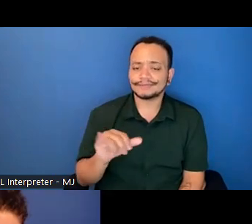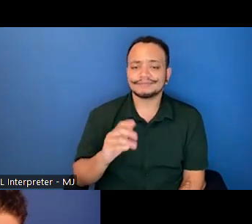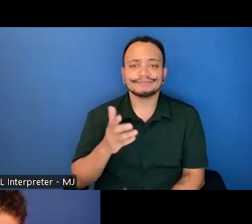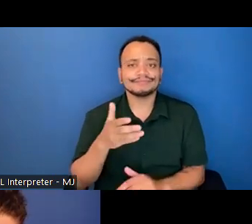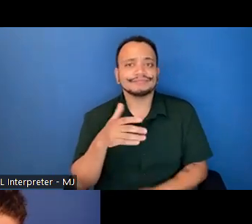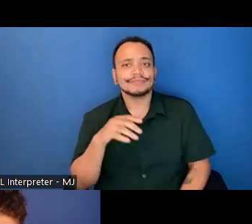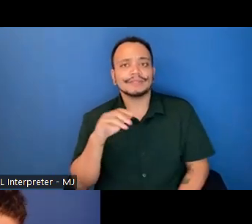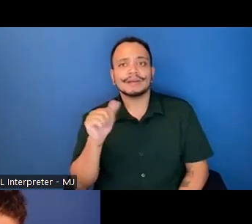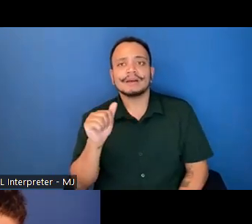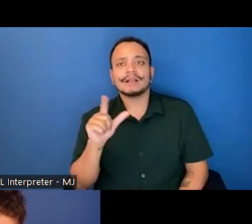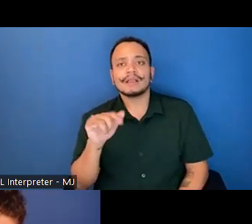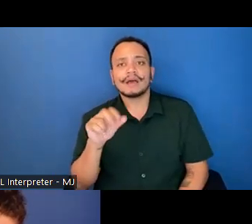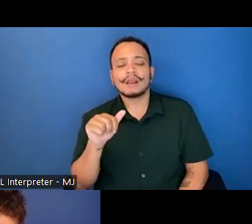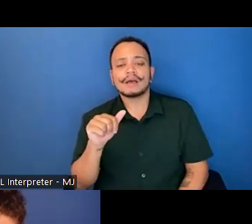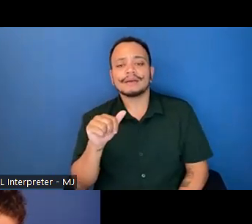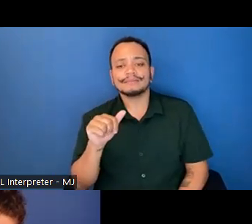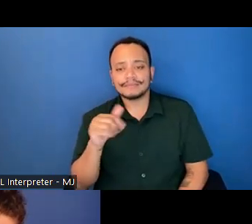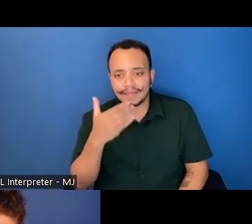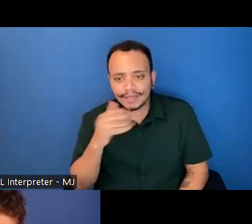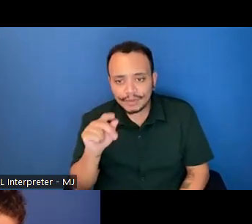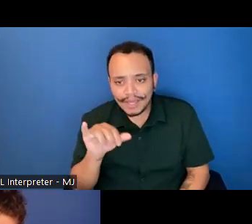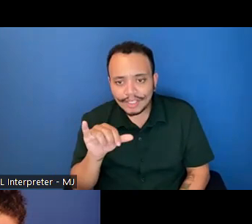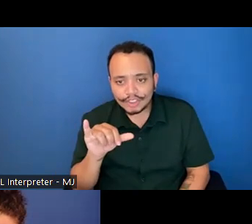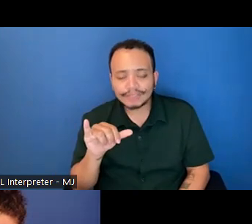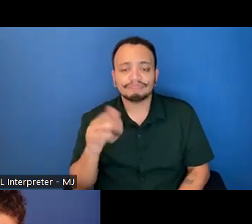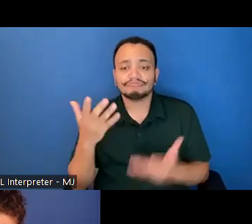you, Ashley. And I think that was our only hand. Okay.